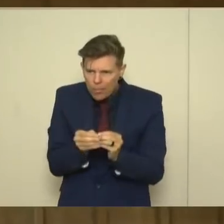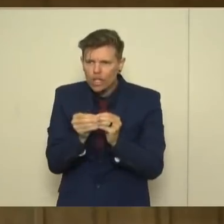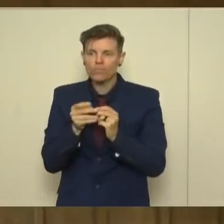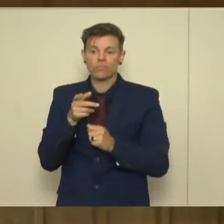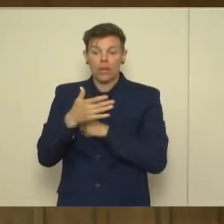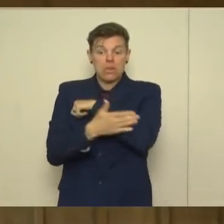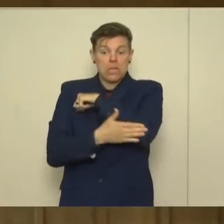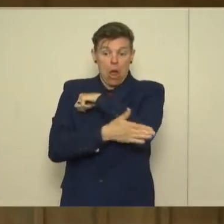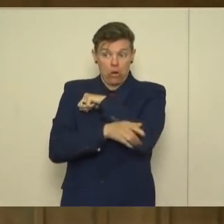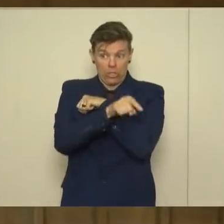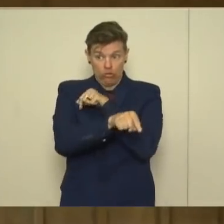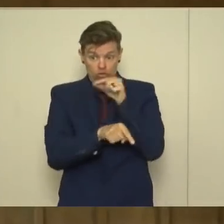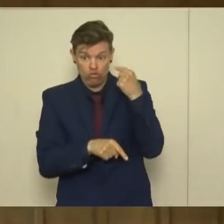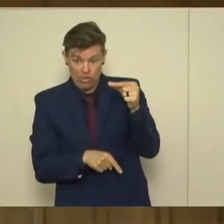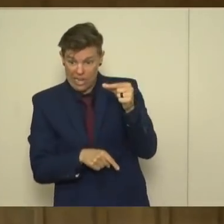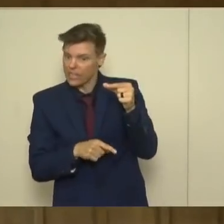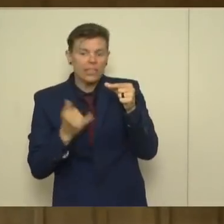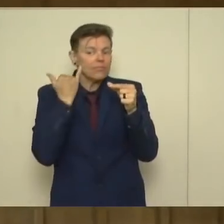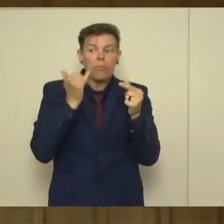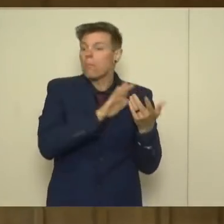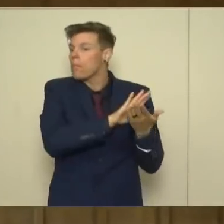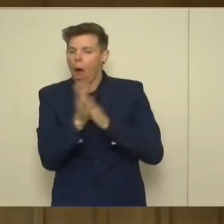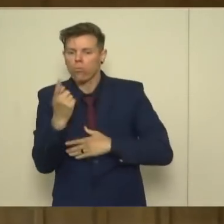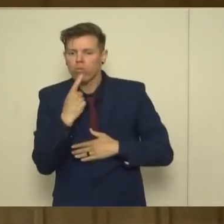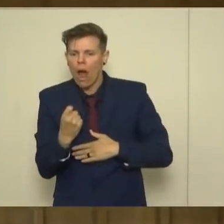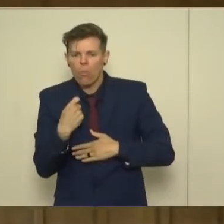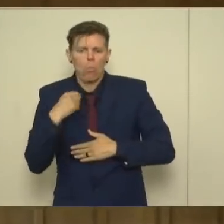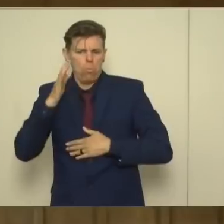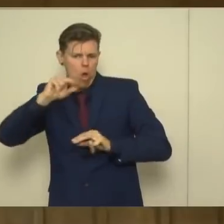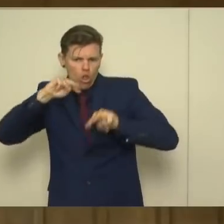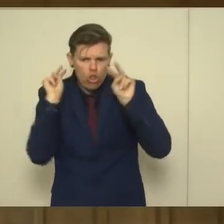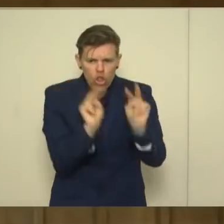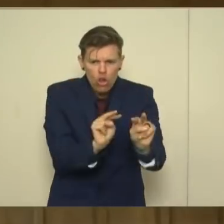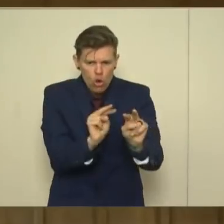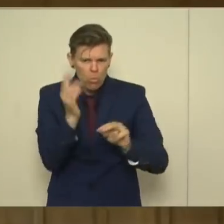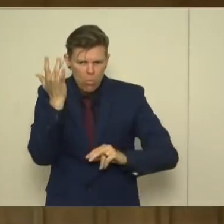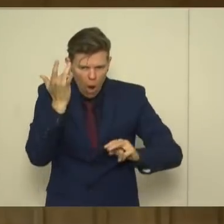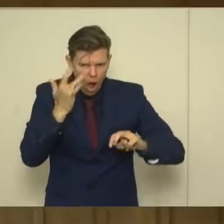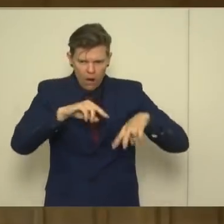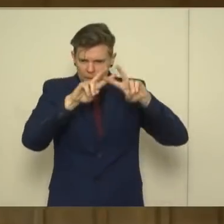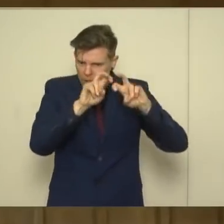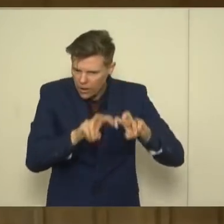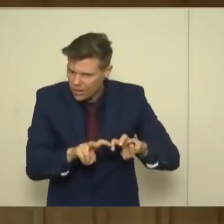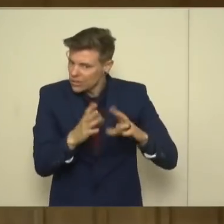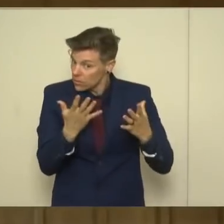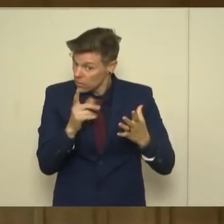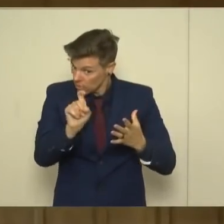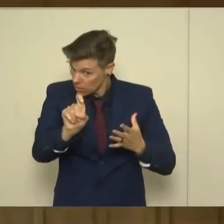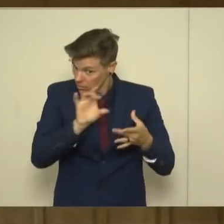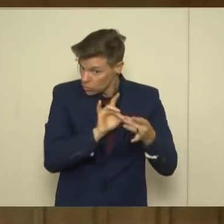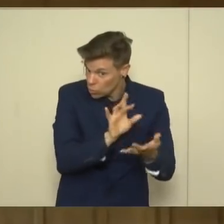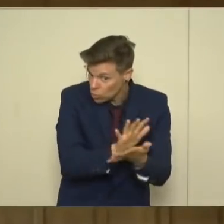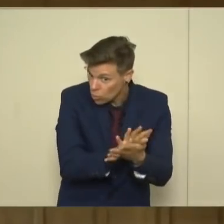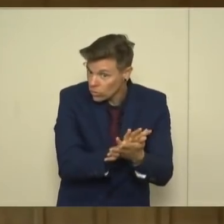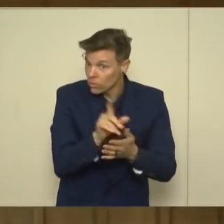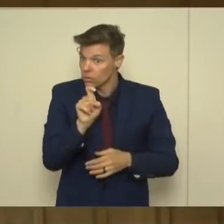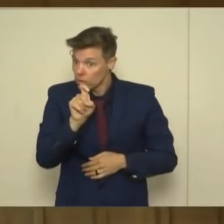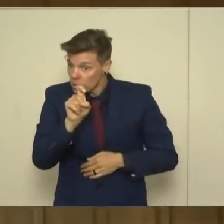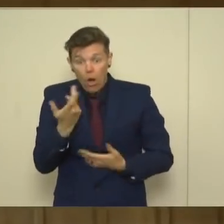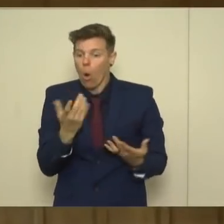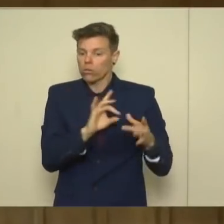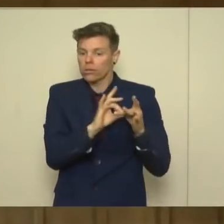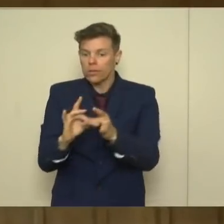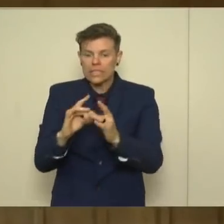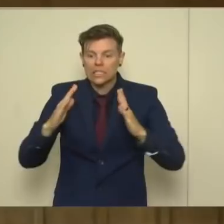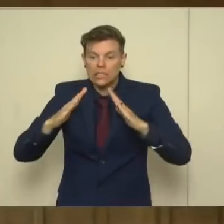detail to make sure that this is a school-related thing that warrants closing the school? So I would say that team is totally all over